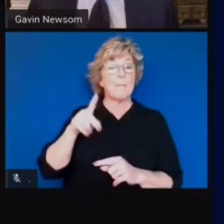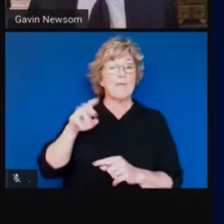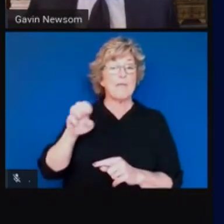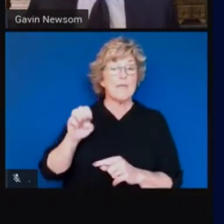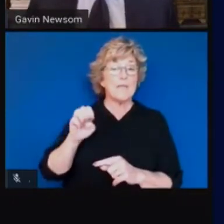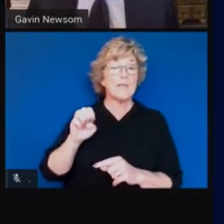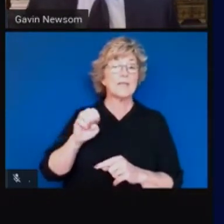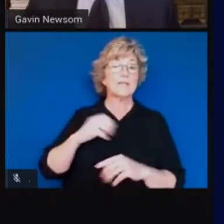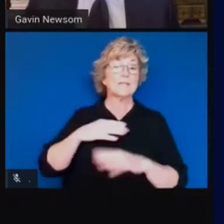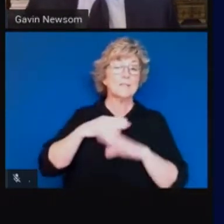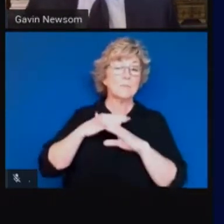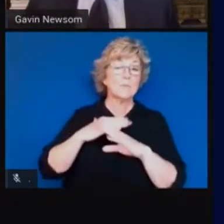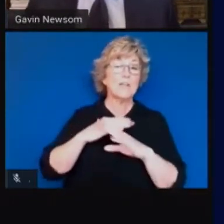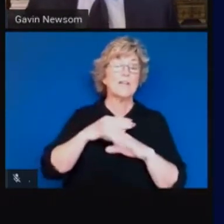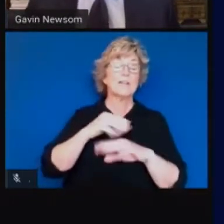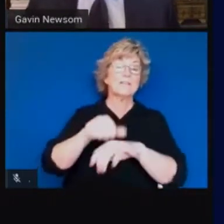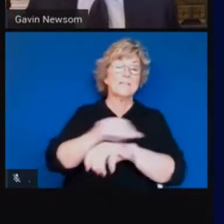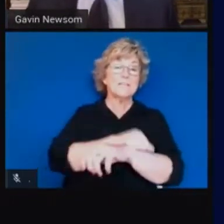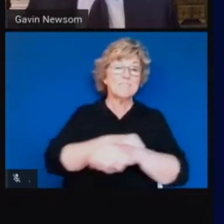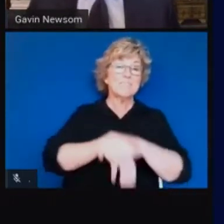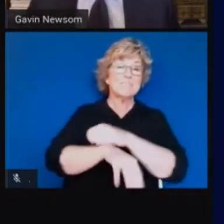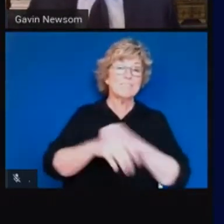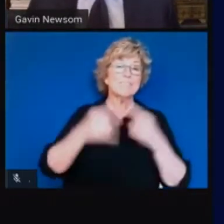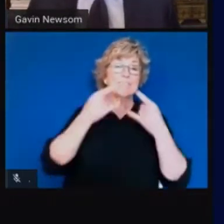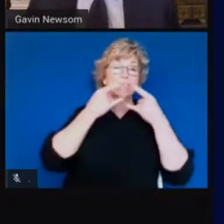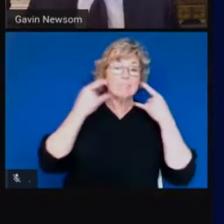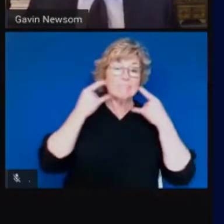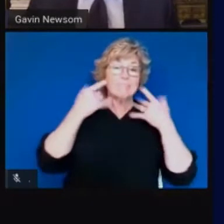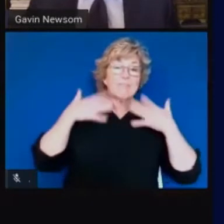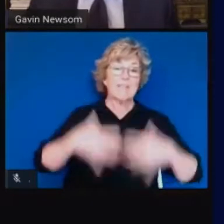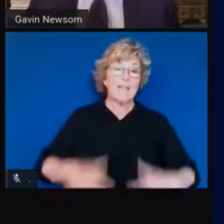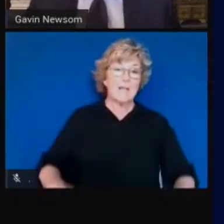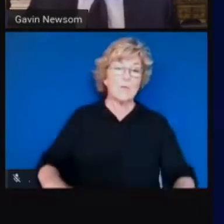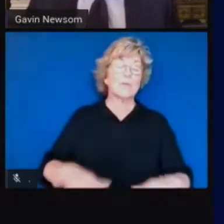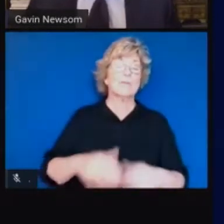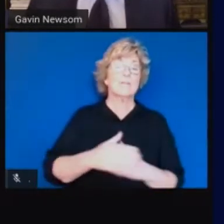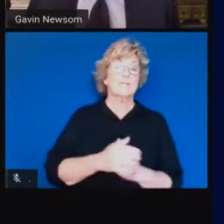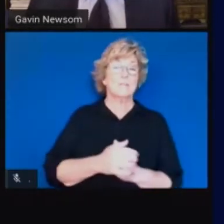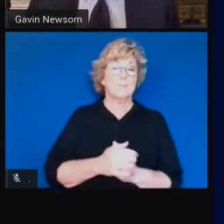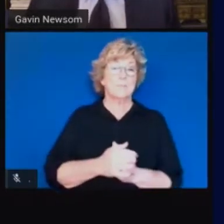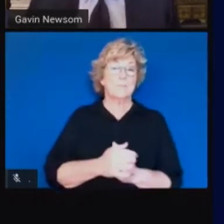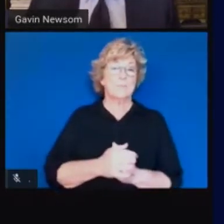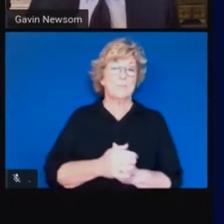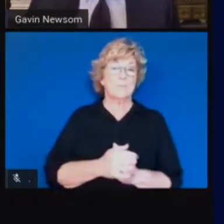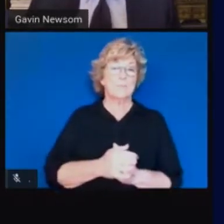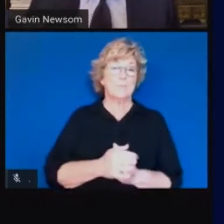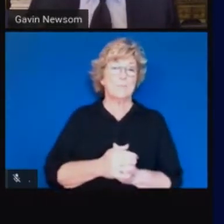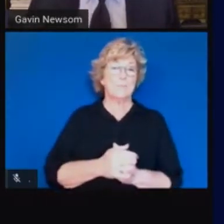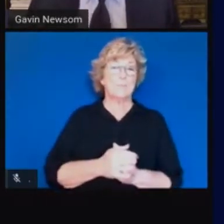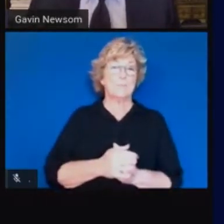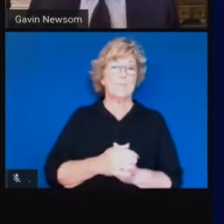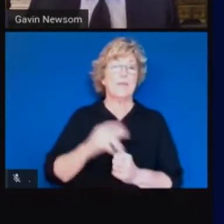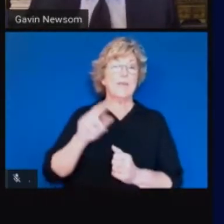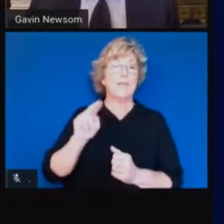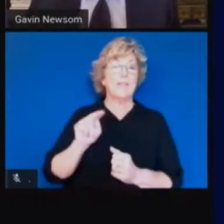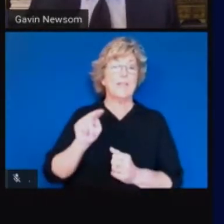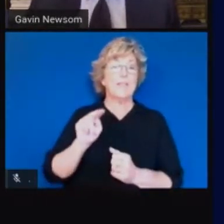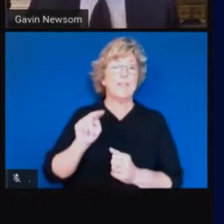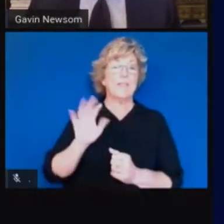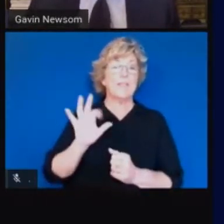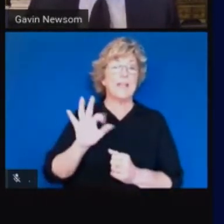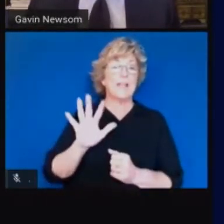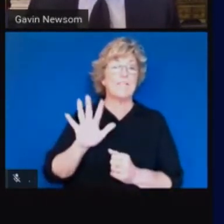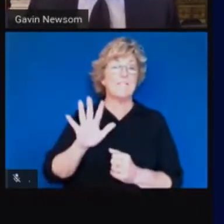and the 600 plus million units of procedure masks, surgical masks, as well as N95 masks that have been